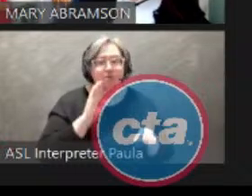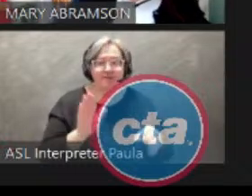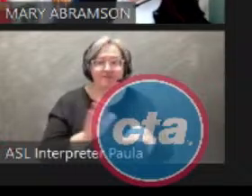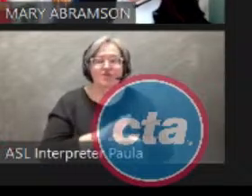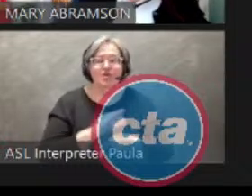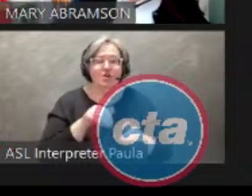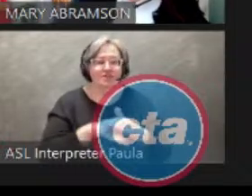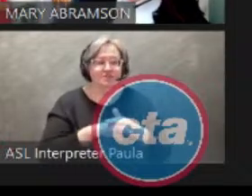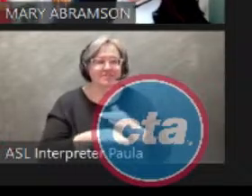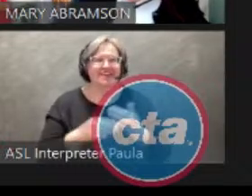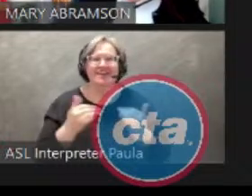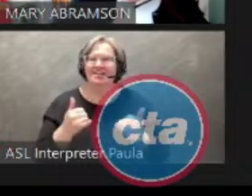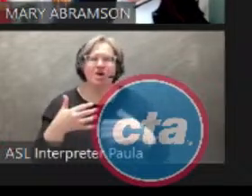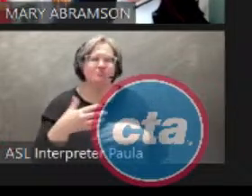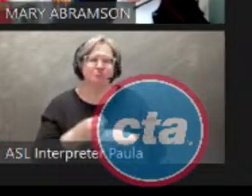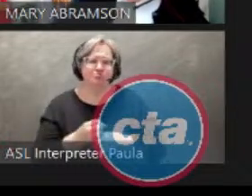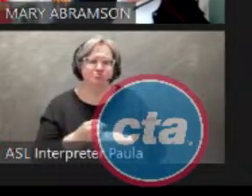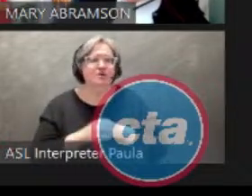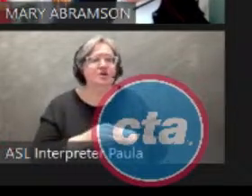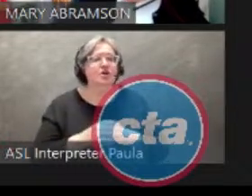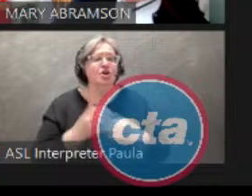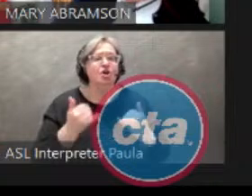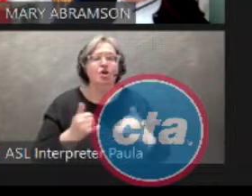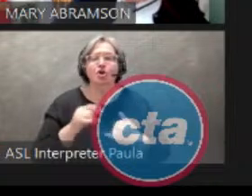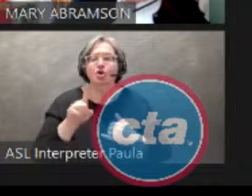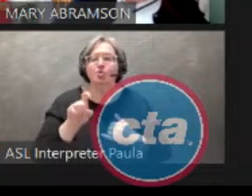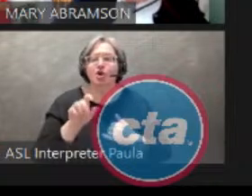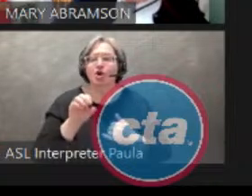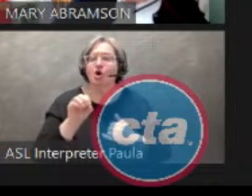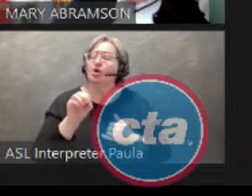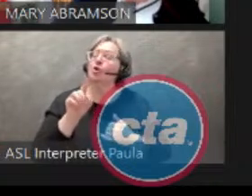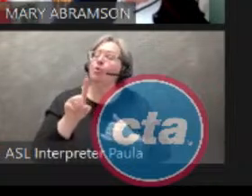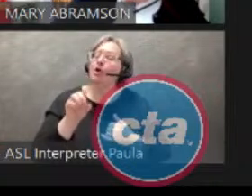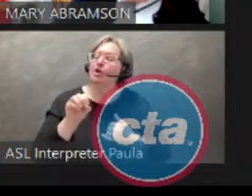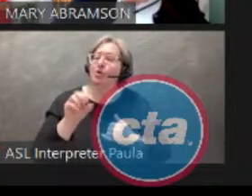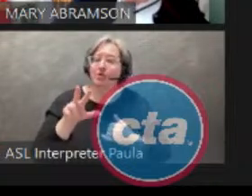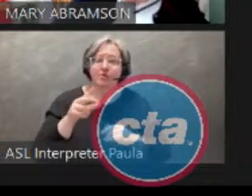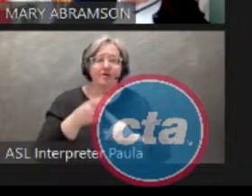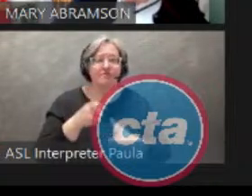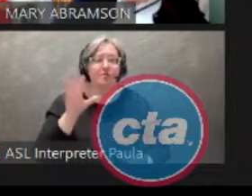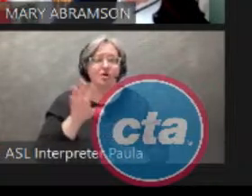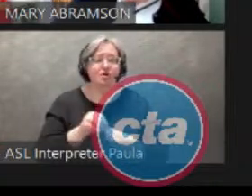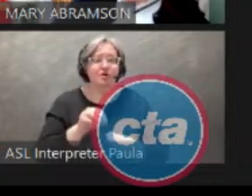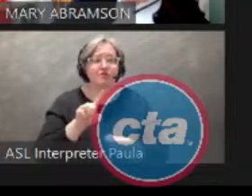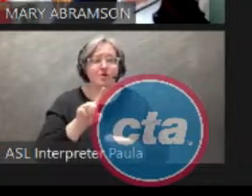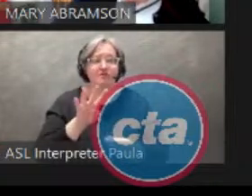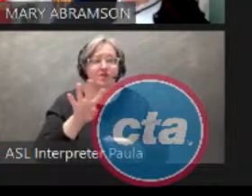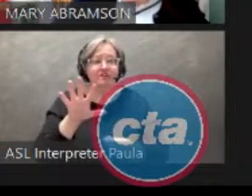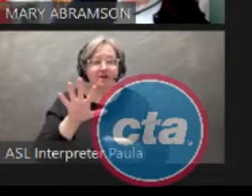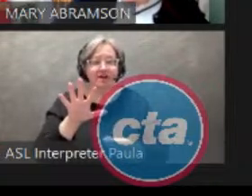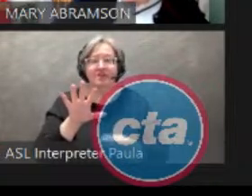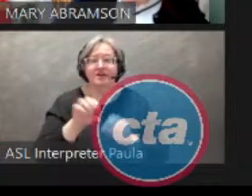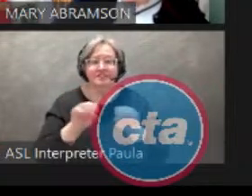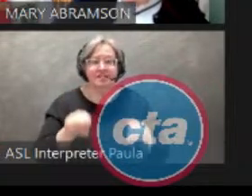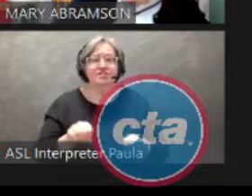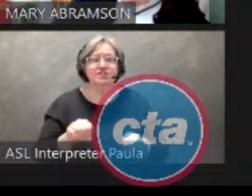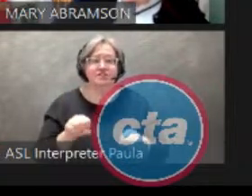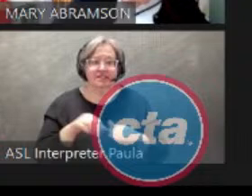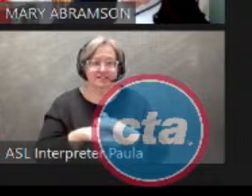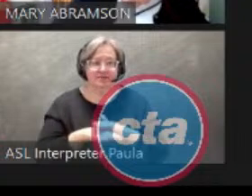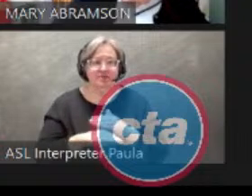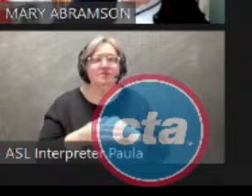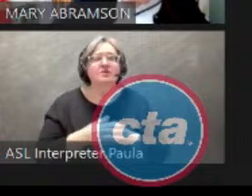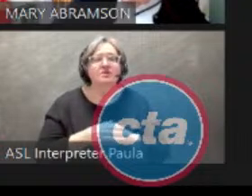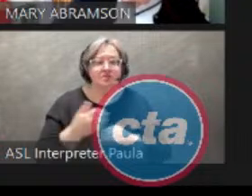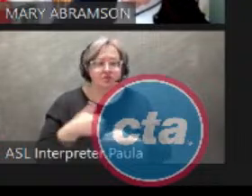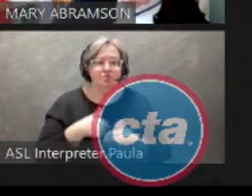I'll run through these slides briefly. Currently, 103 of the 145 stations are currently accessible. We have various percentages that we've